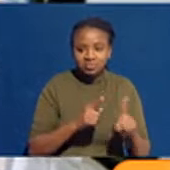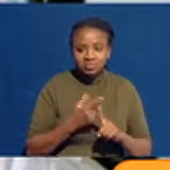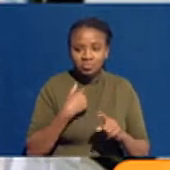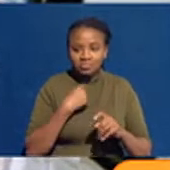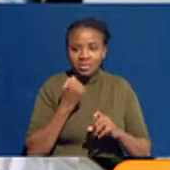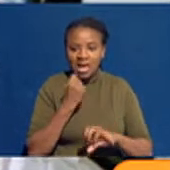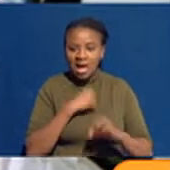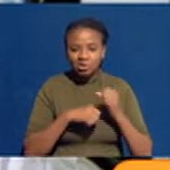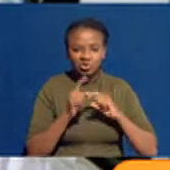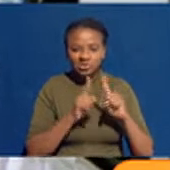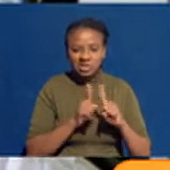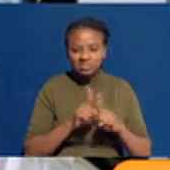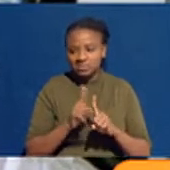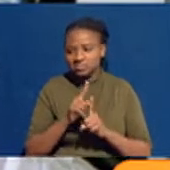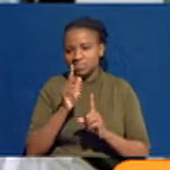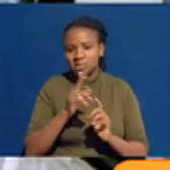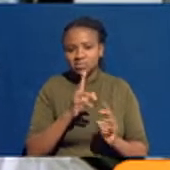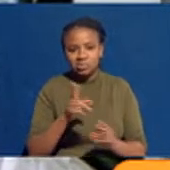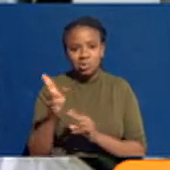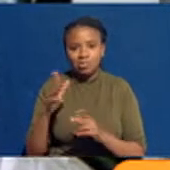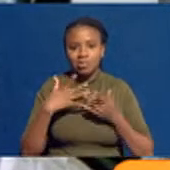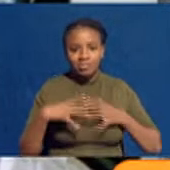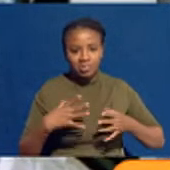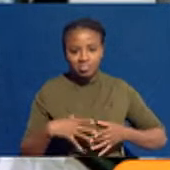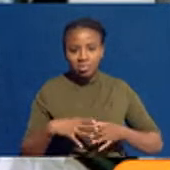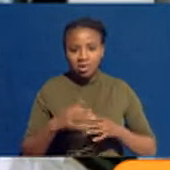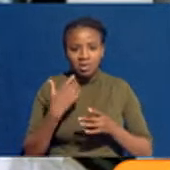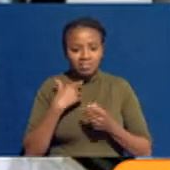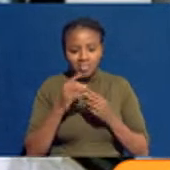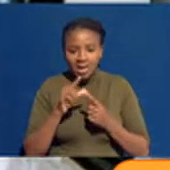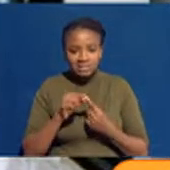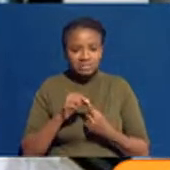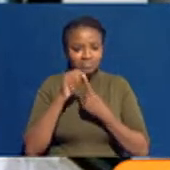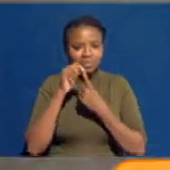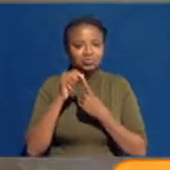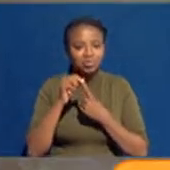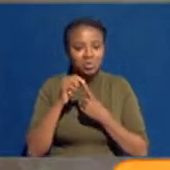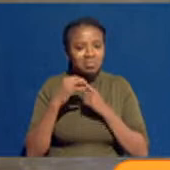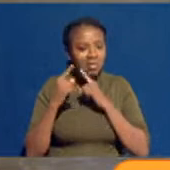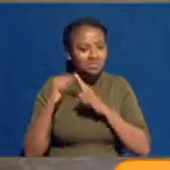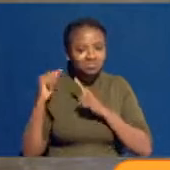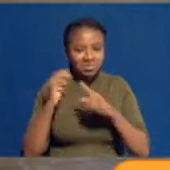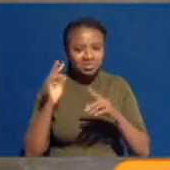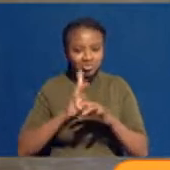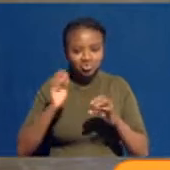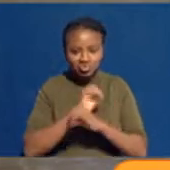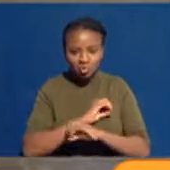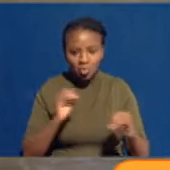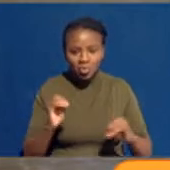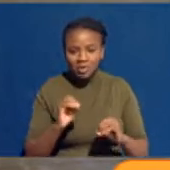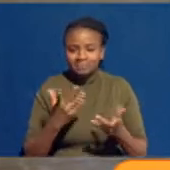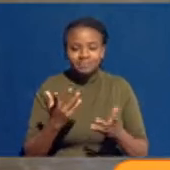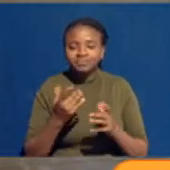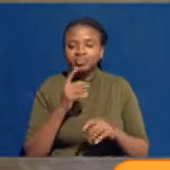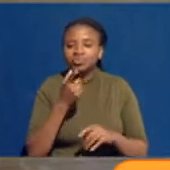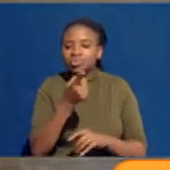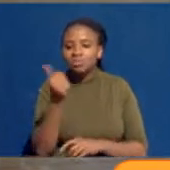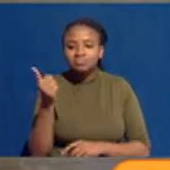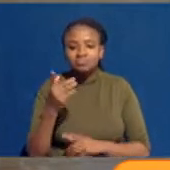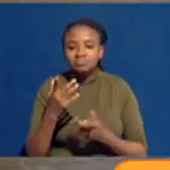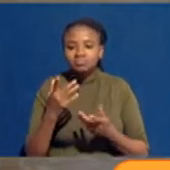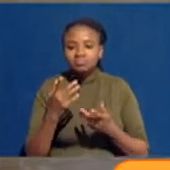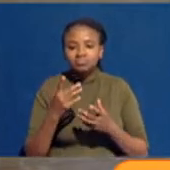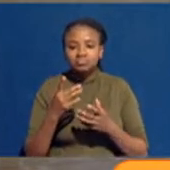else and I didn't use my unique experiences? So having worked in developing countries,